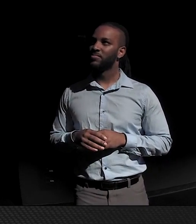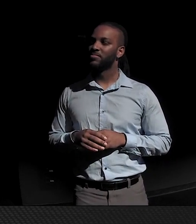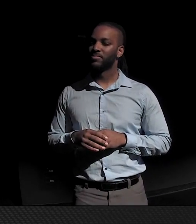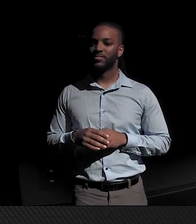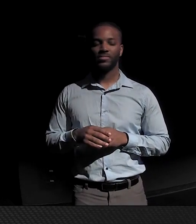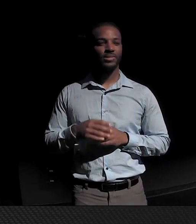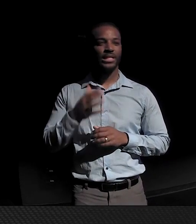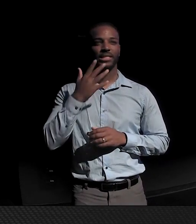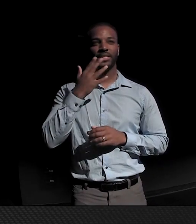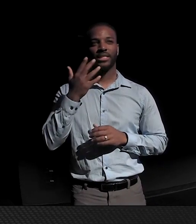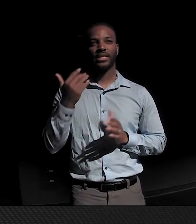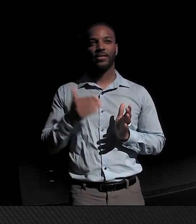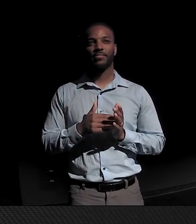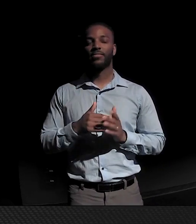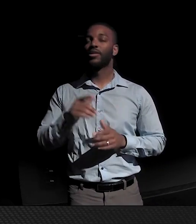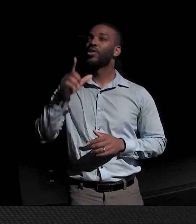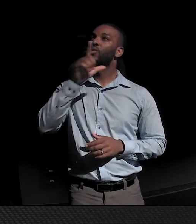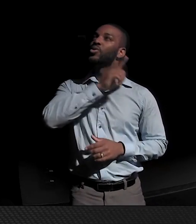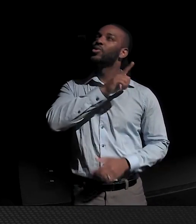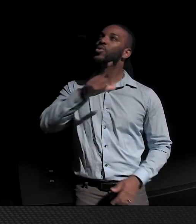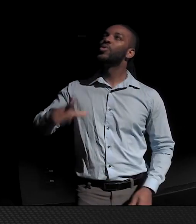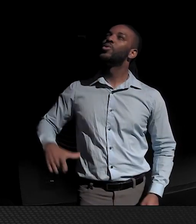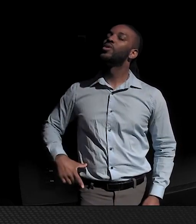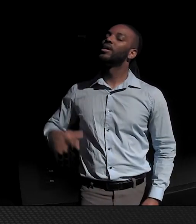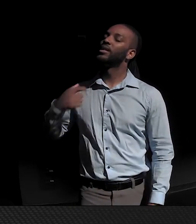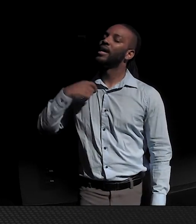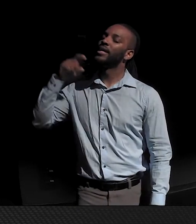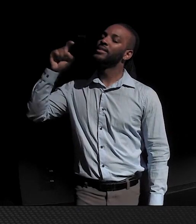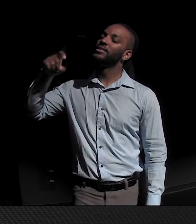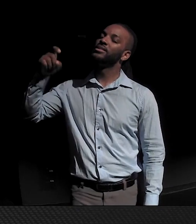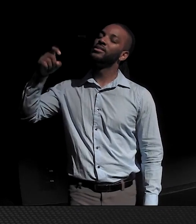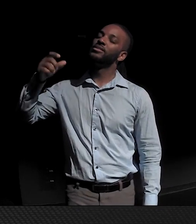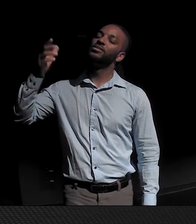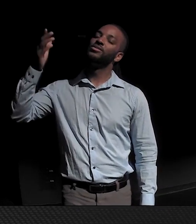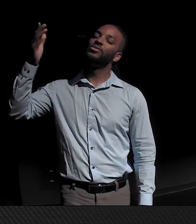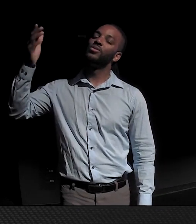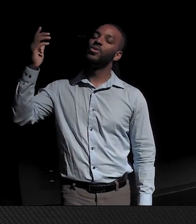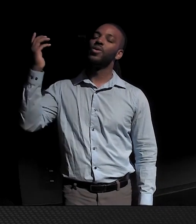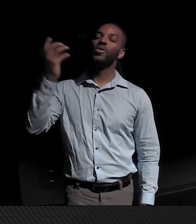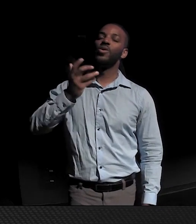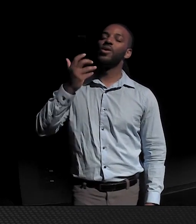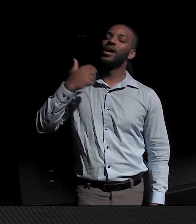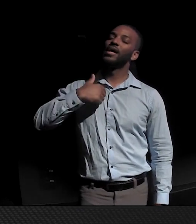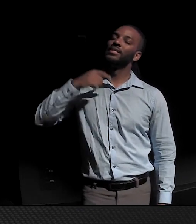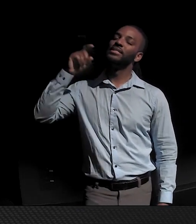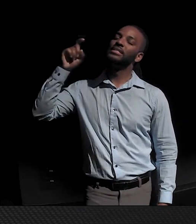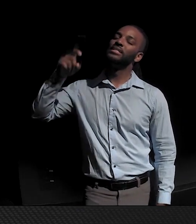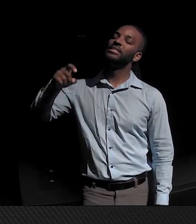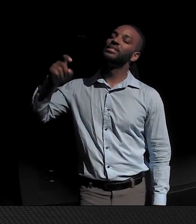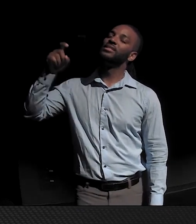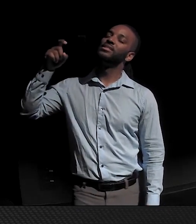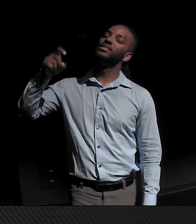Let's just sing this. Lord, I need you. Oh, I